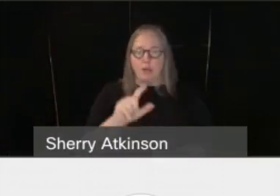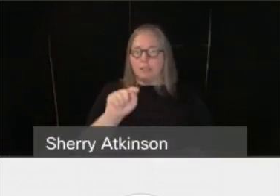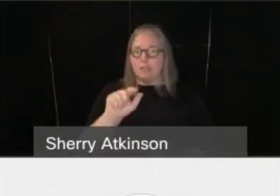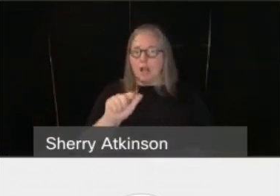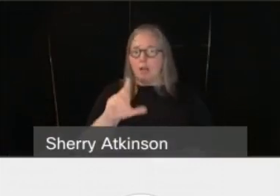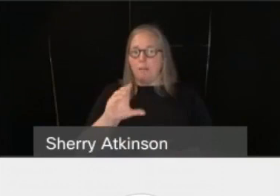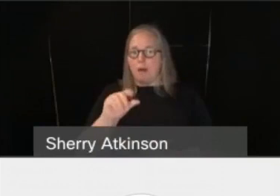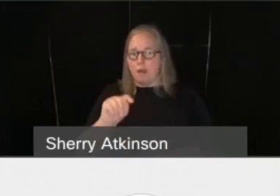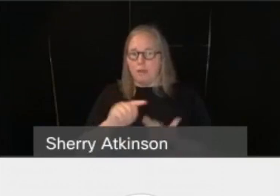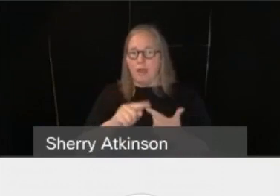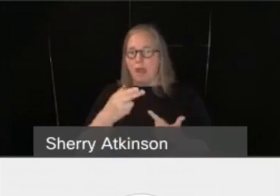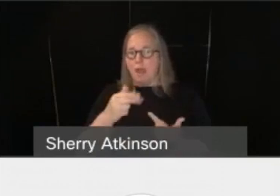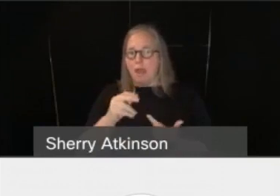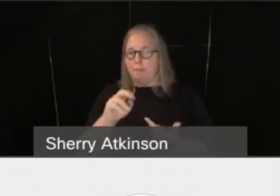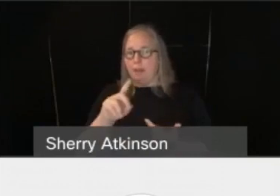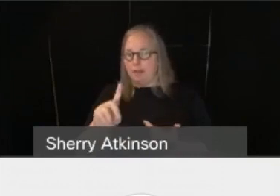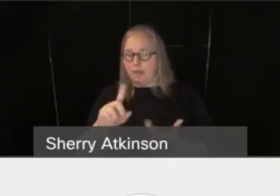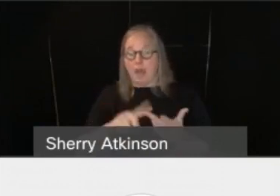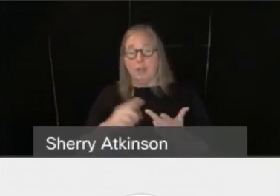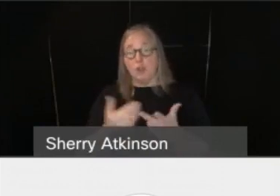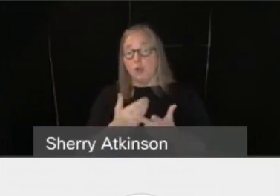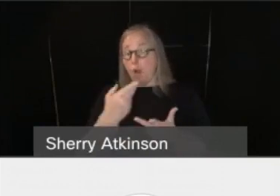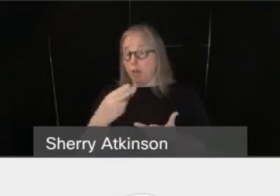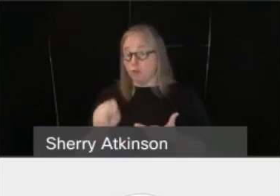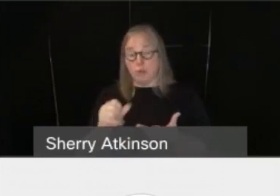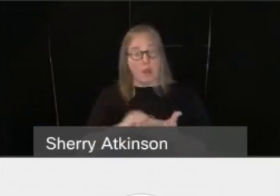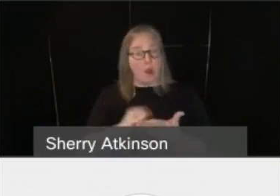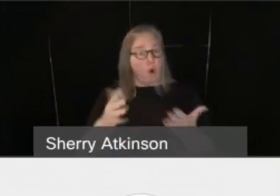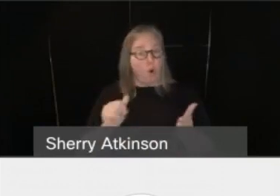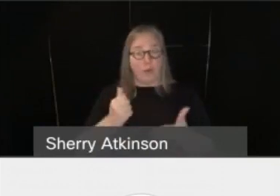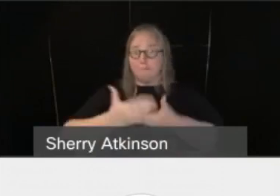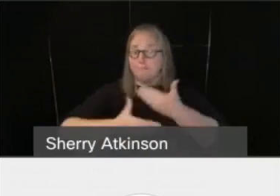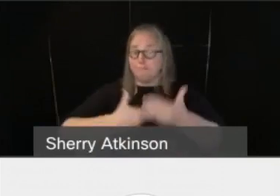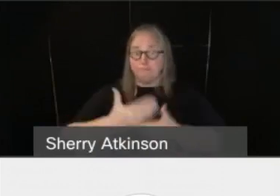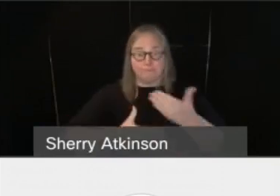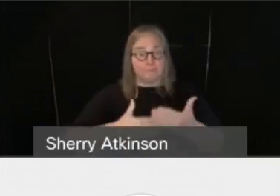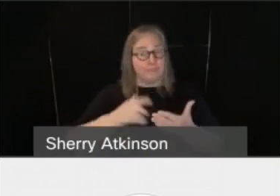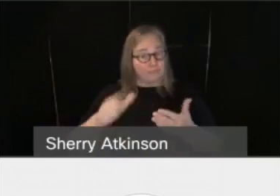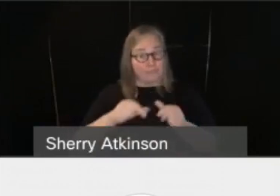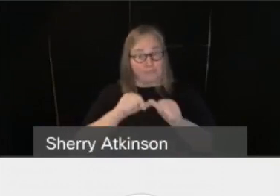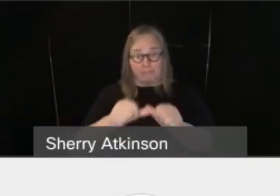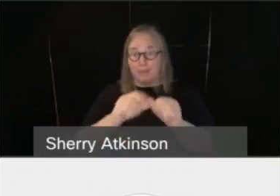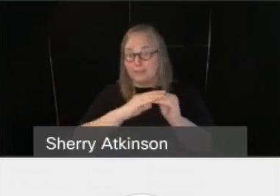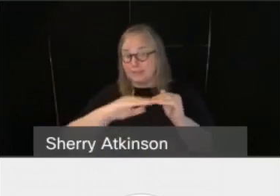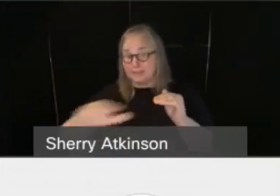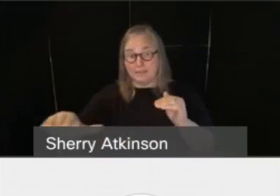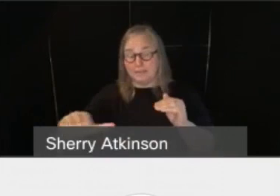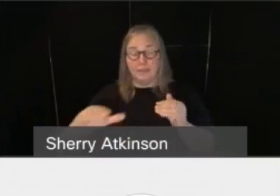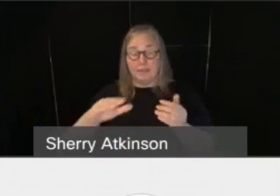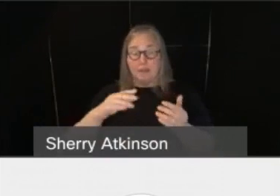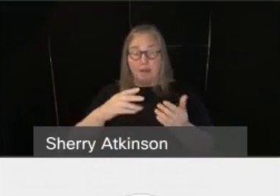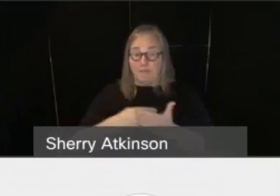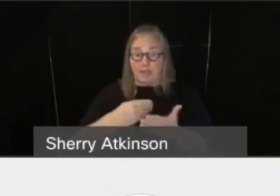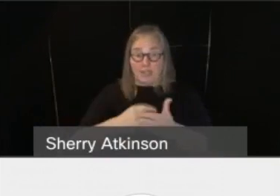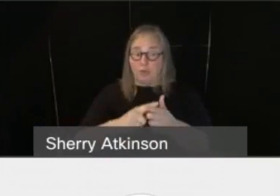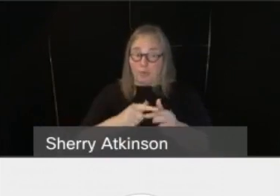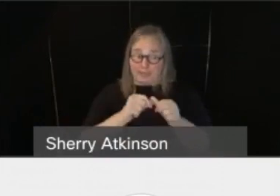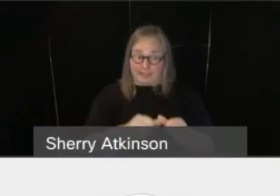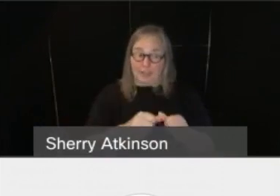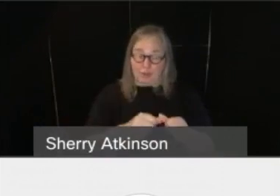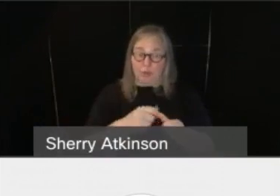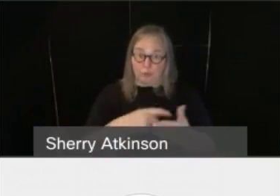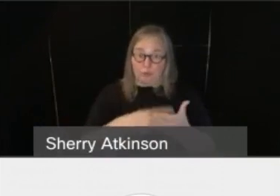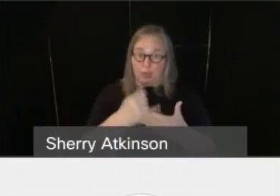Hammond, and the new high school, which are in motion, that need sustained funding to keep those projects going during this